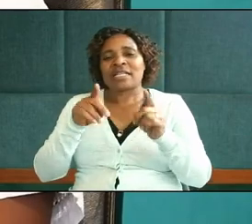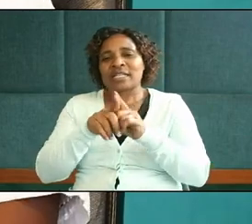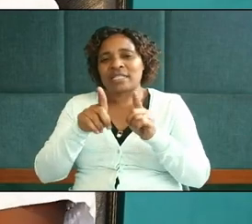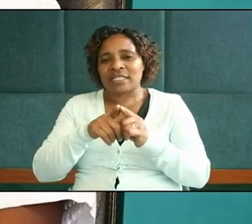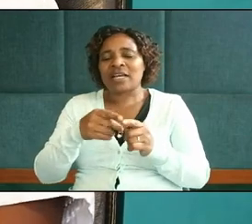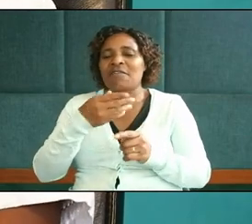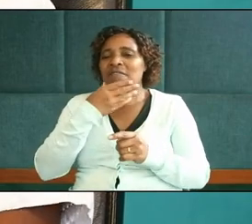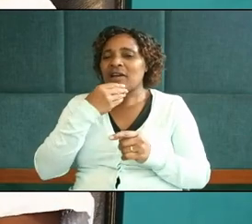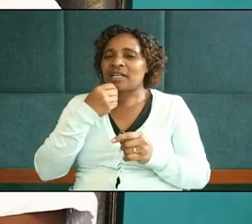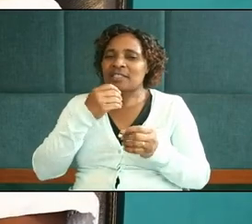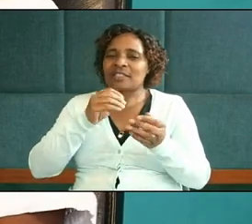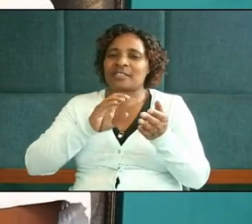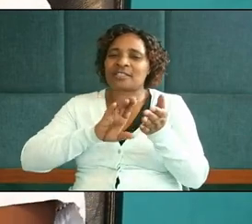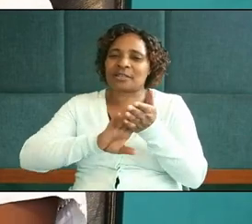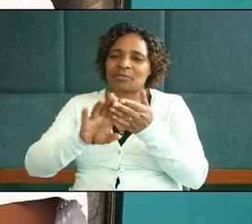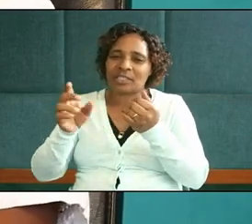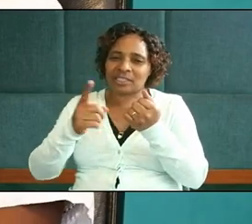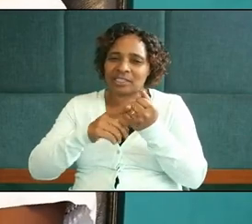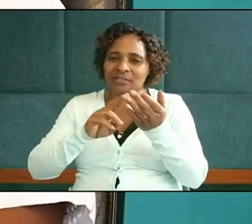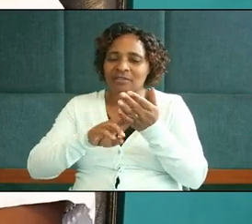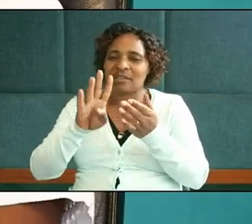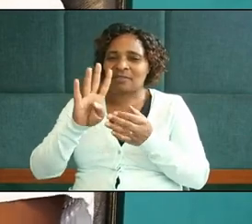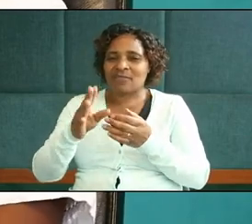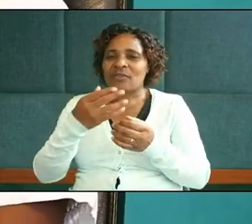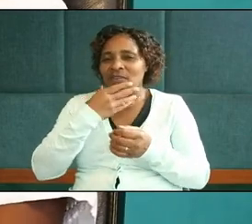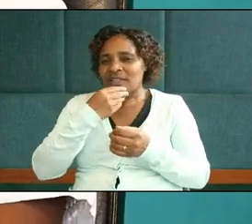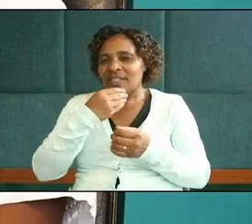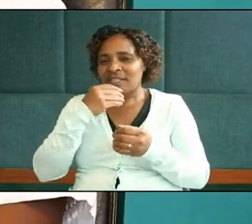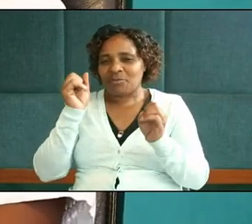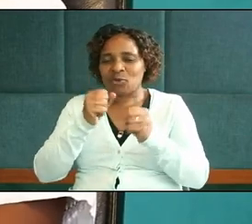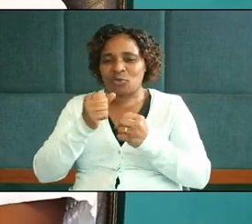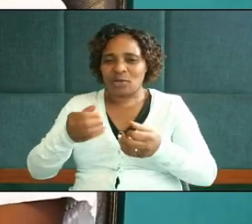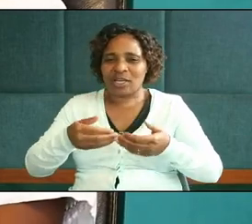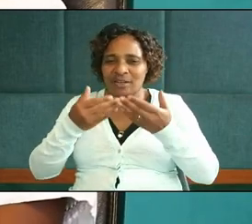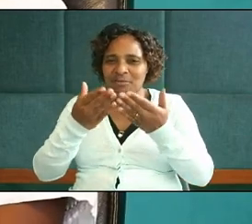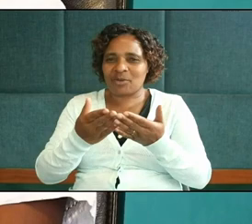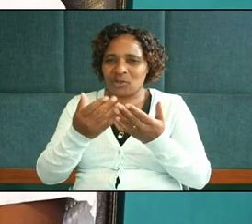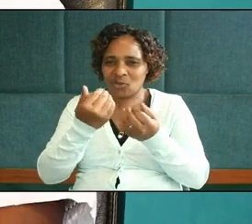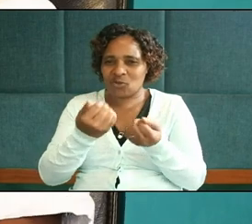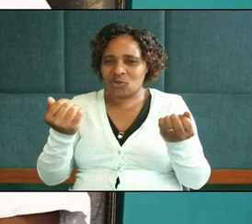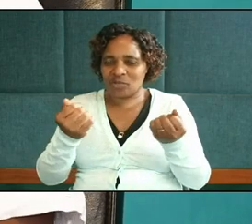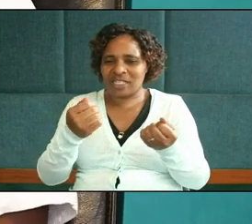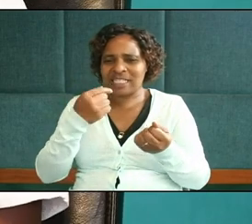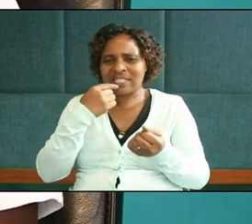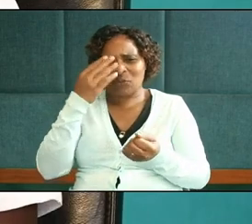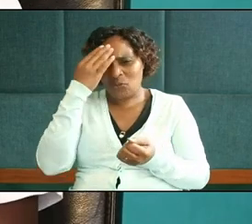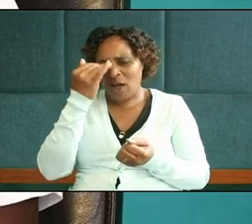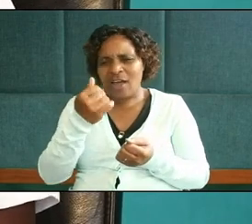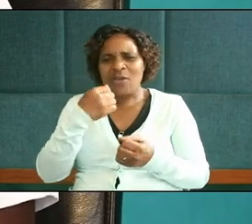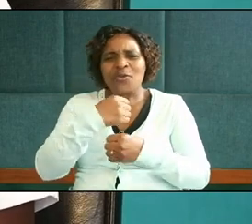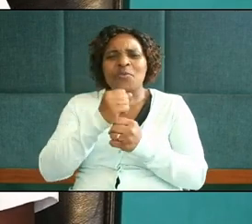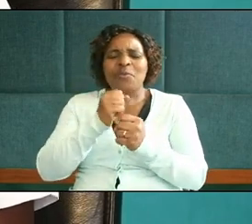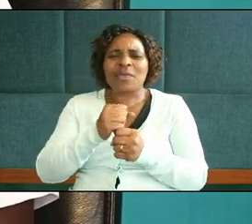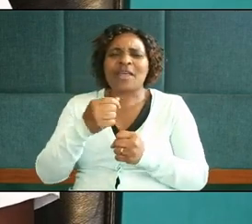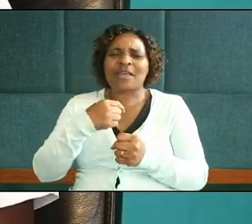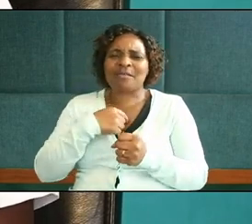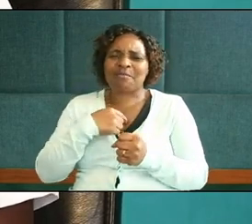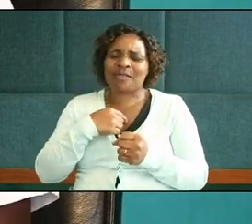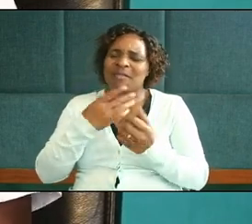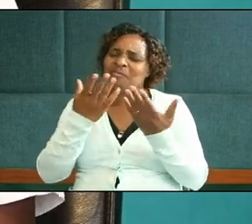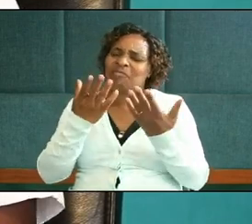Ephesians chapter 6, verse 4, fathers, do not exploit your children." And my dad would be like, "Why do you do that?" I'm like, "Because you make me annoyed so much."